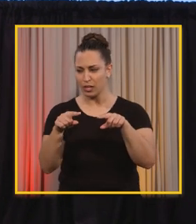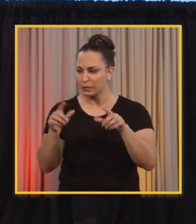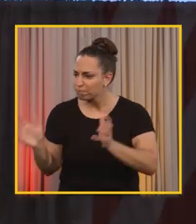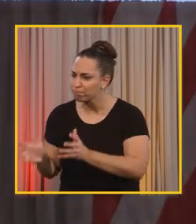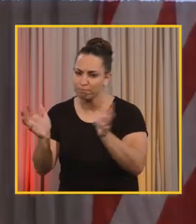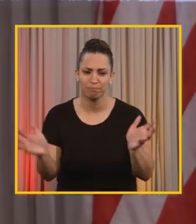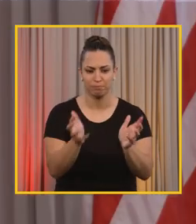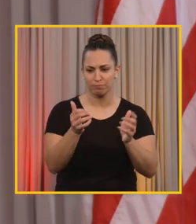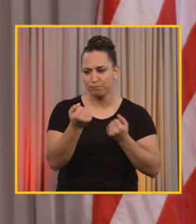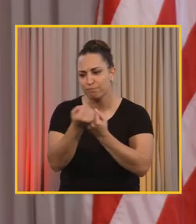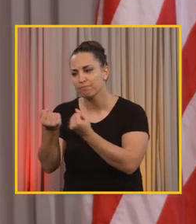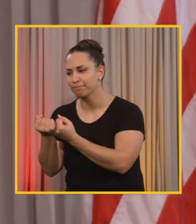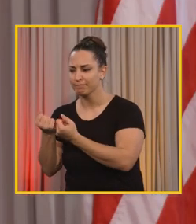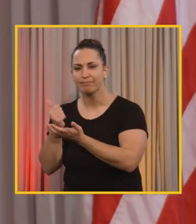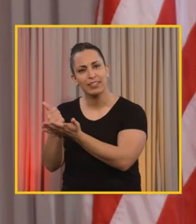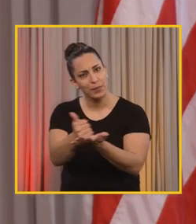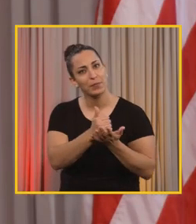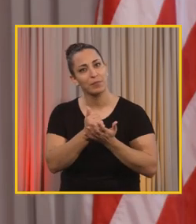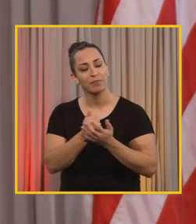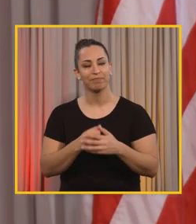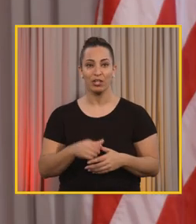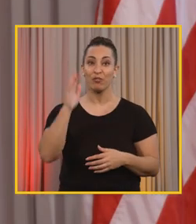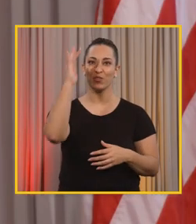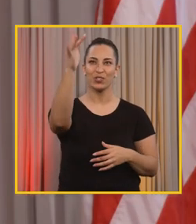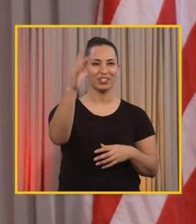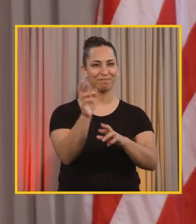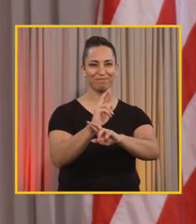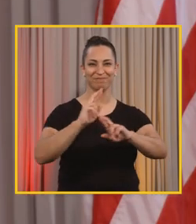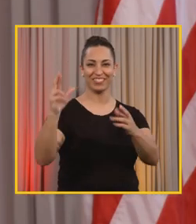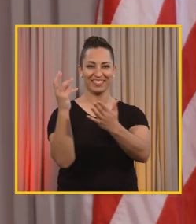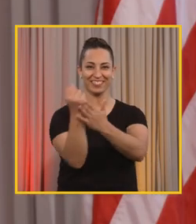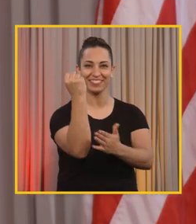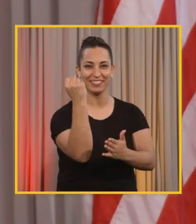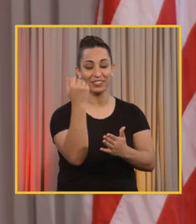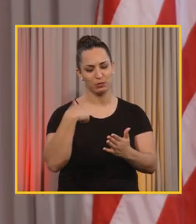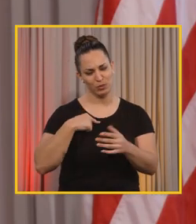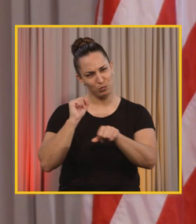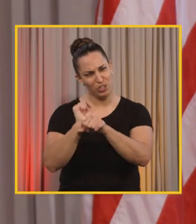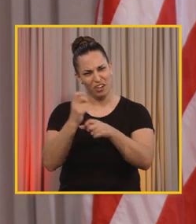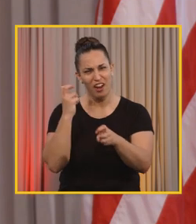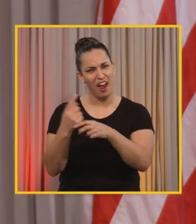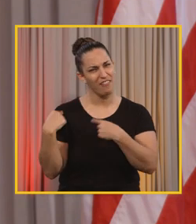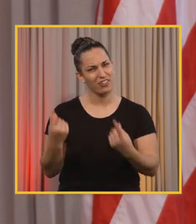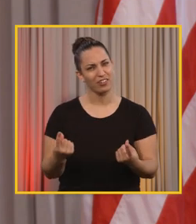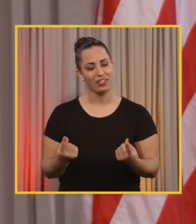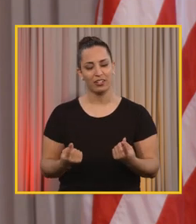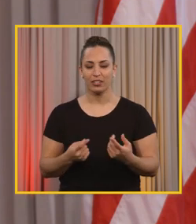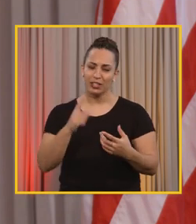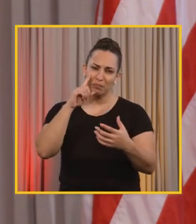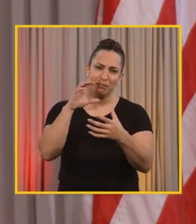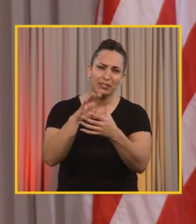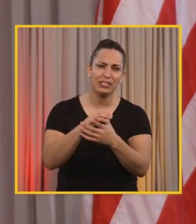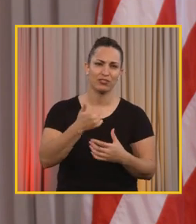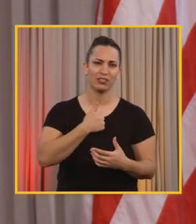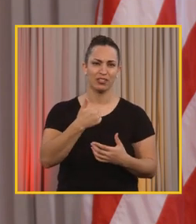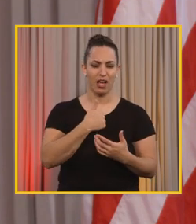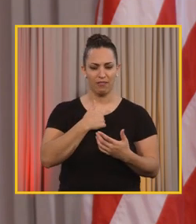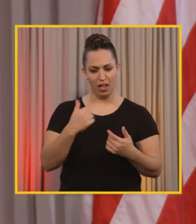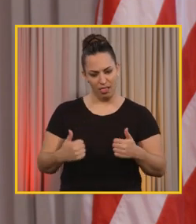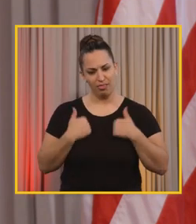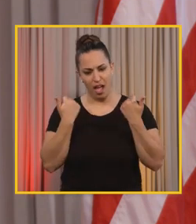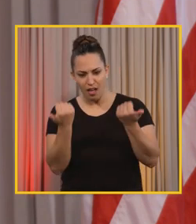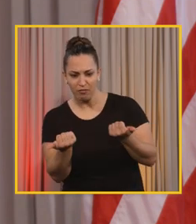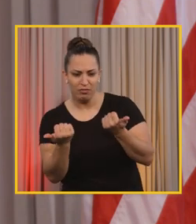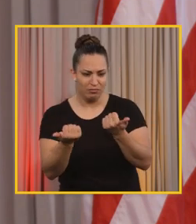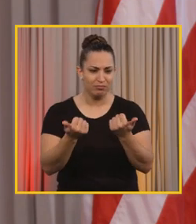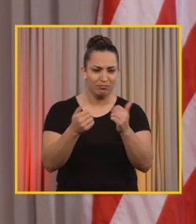you. The future is ours, and we have worked hard for it. Life really is what you make of it.